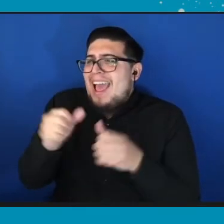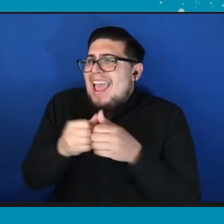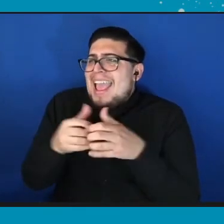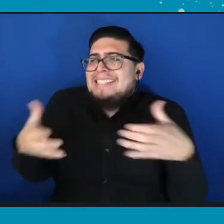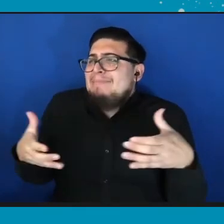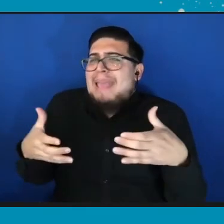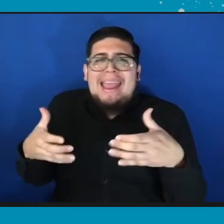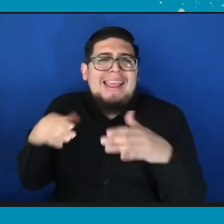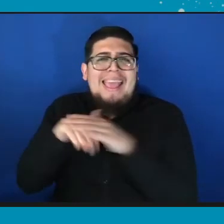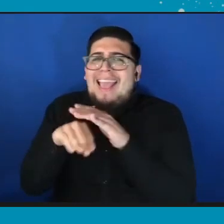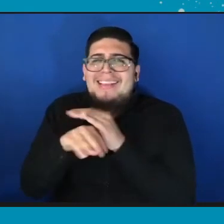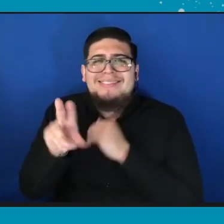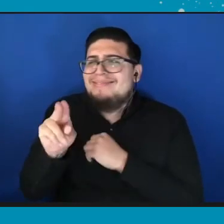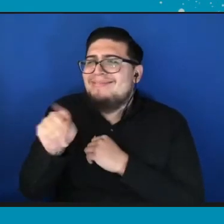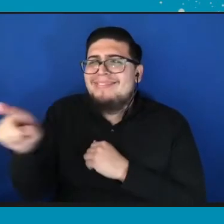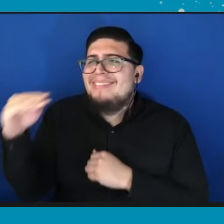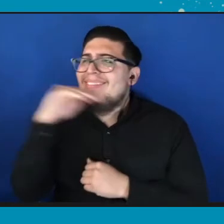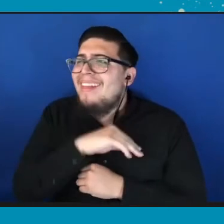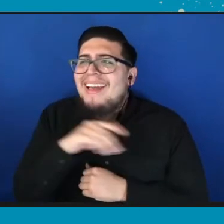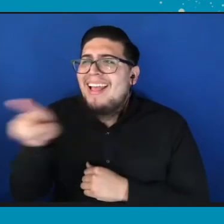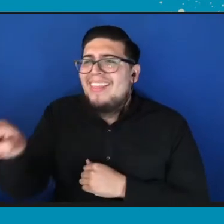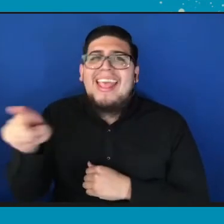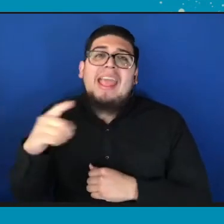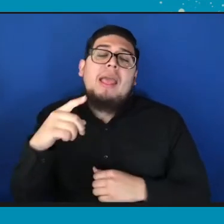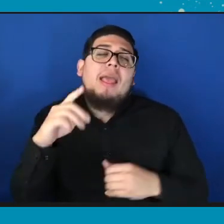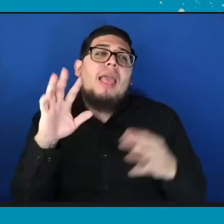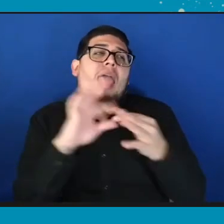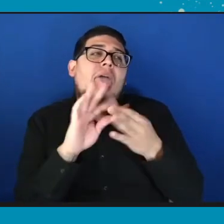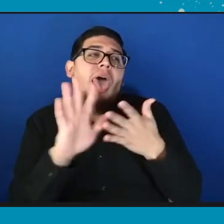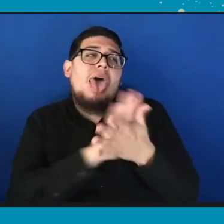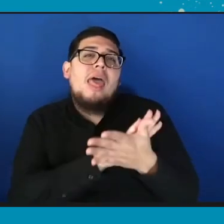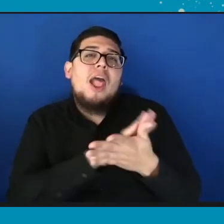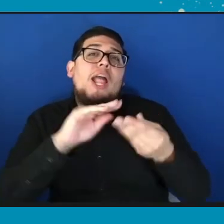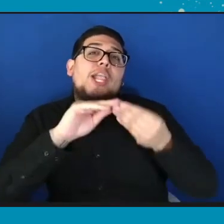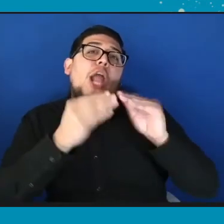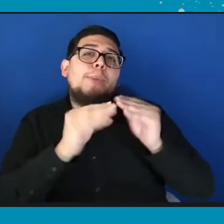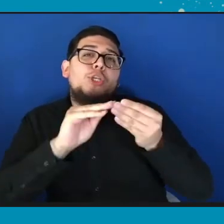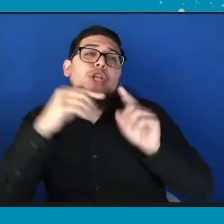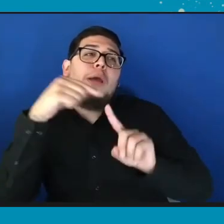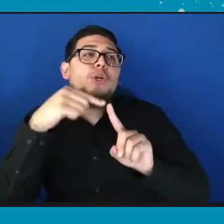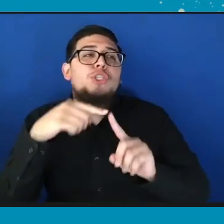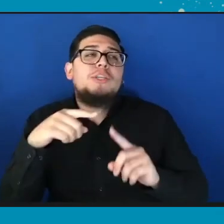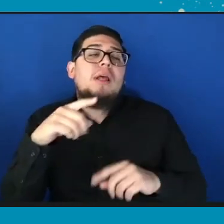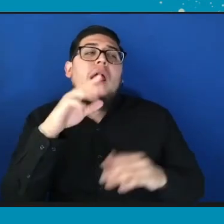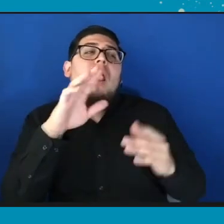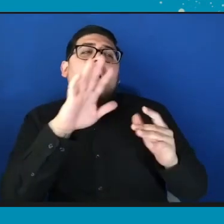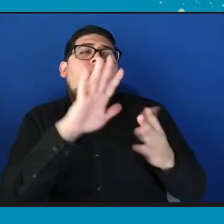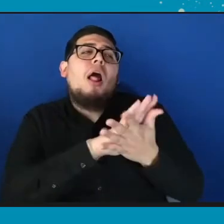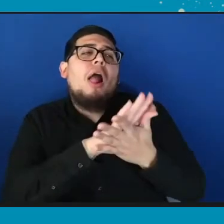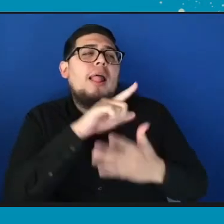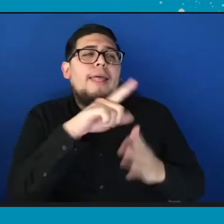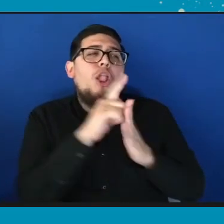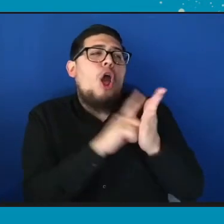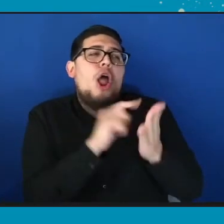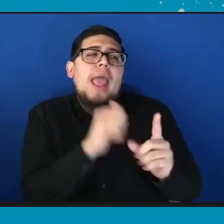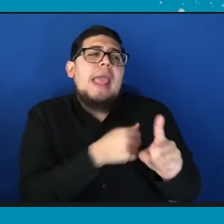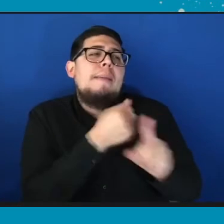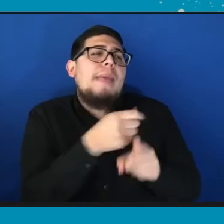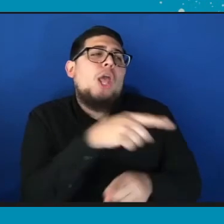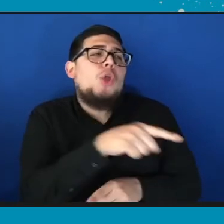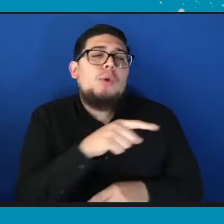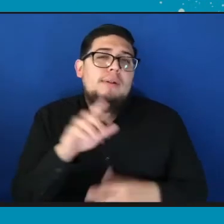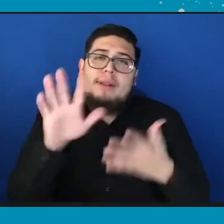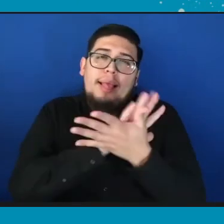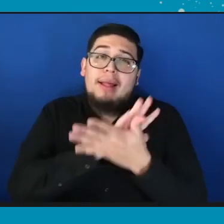anything. They'll call out numbers as though these laws do not impact us, but the reality is 37% of